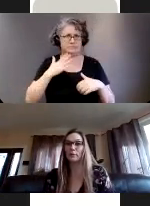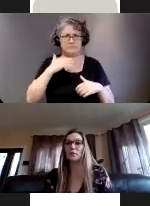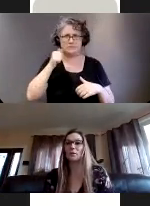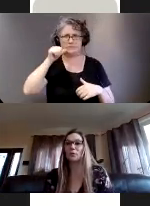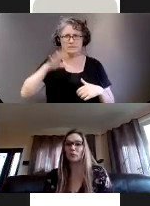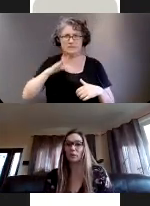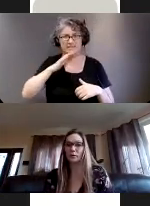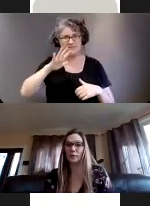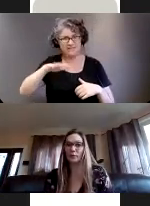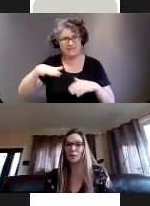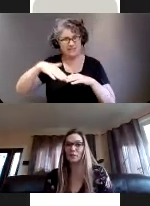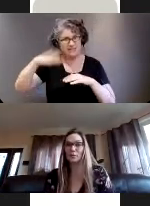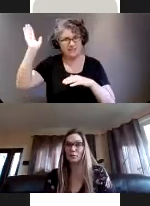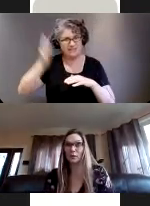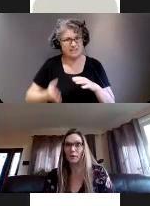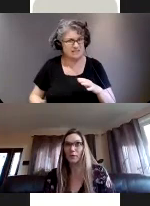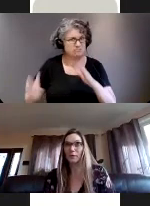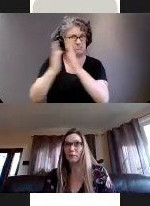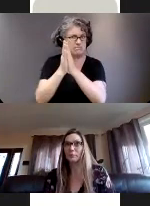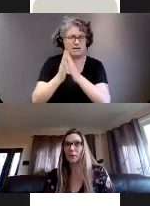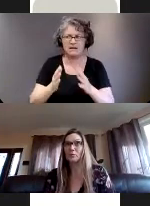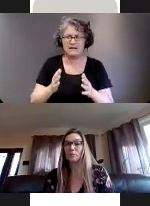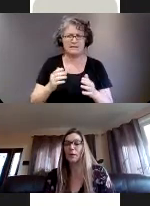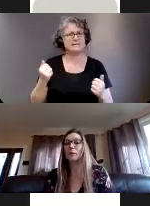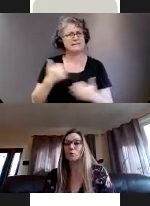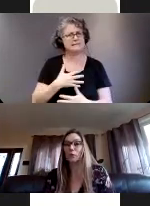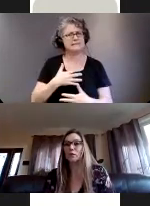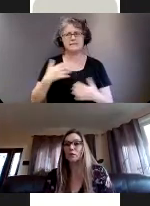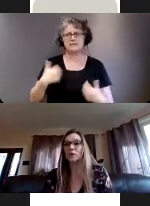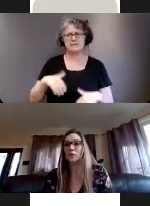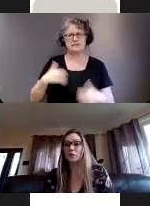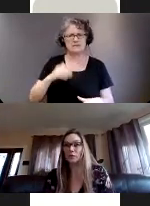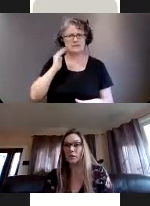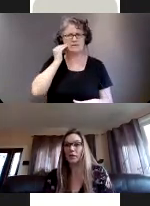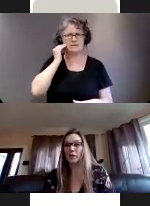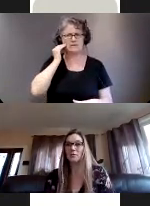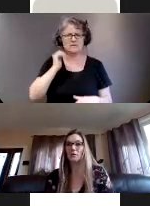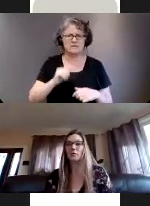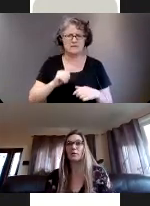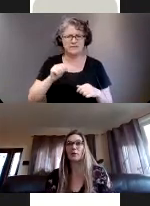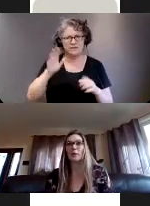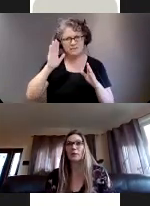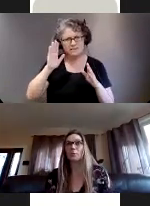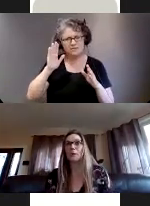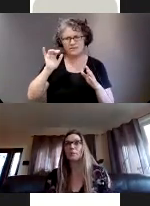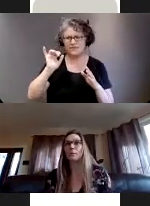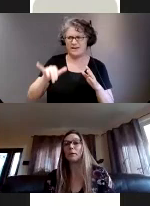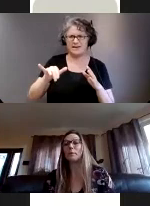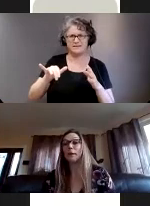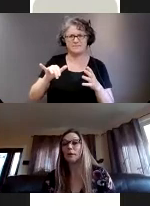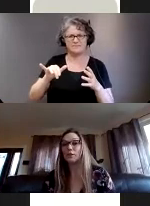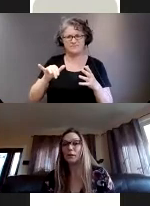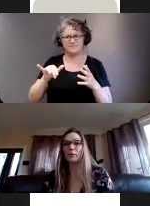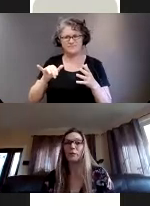women, 55 and older, and that we need to, pay much more attention to that. Start,